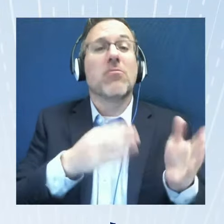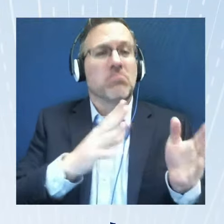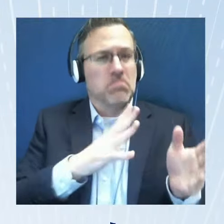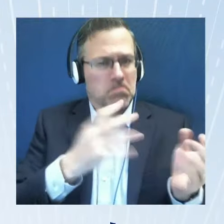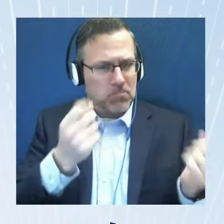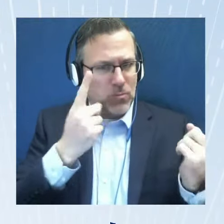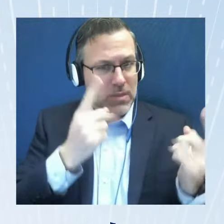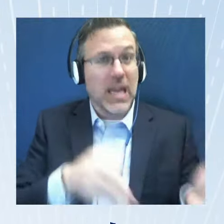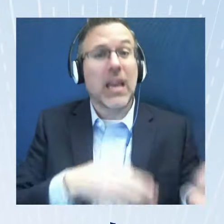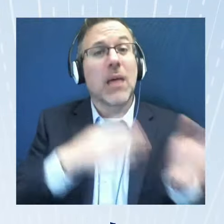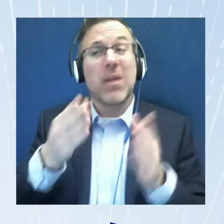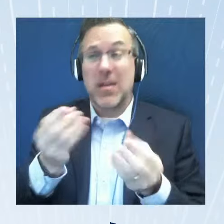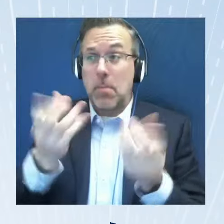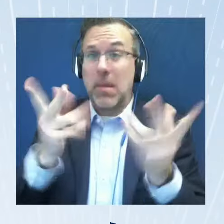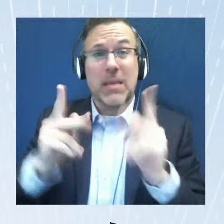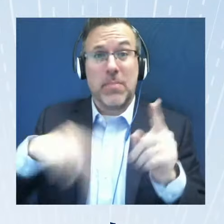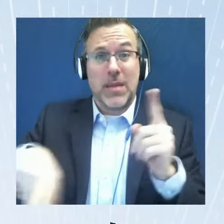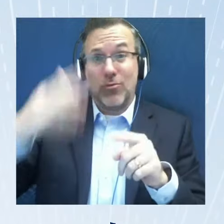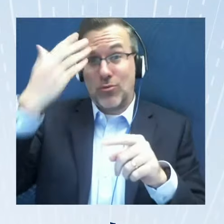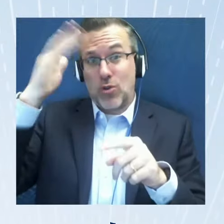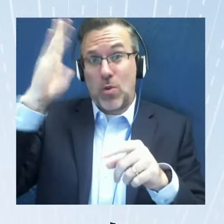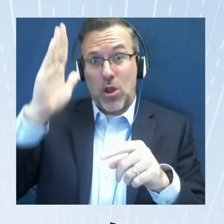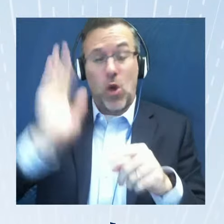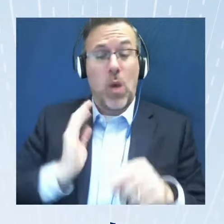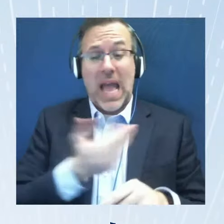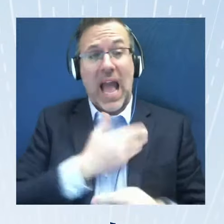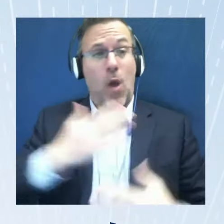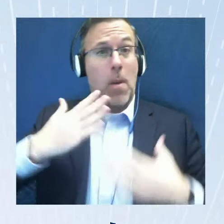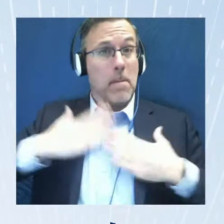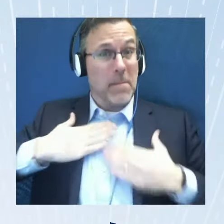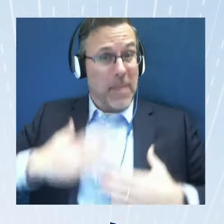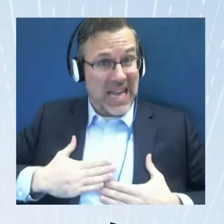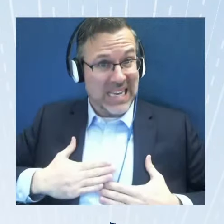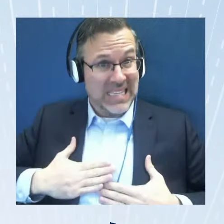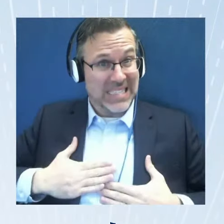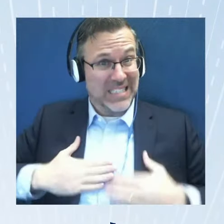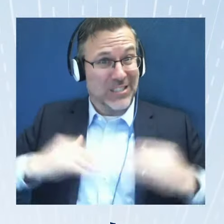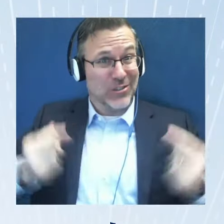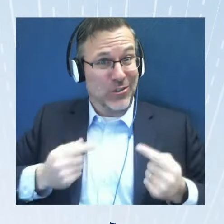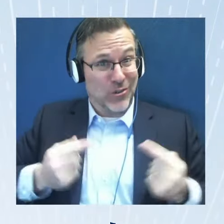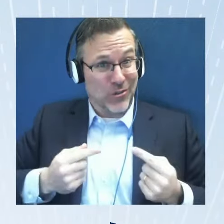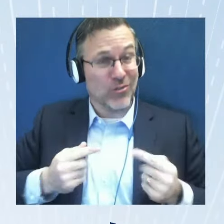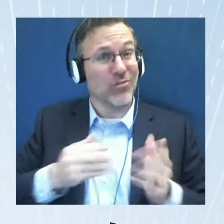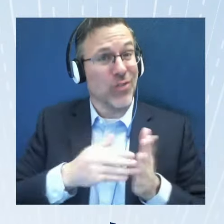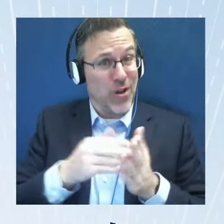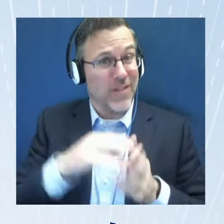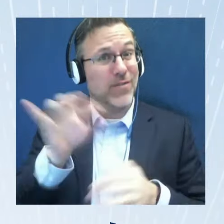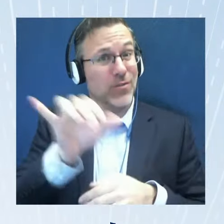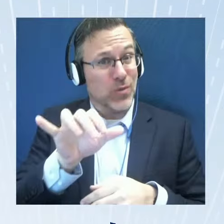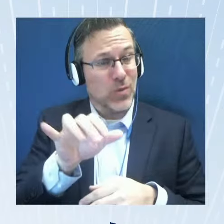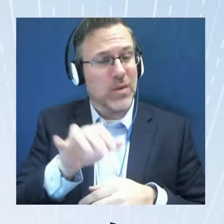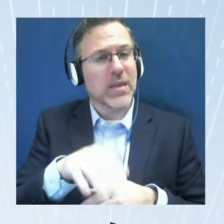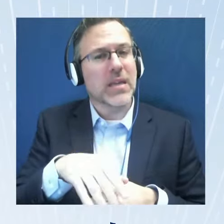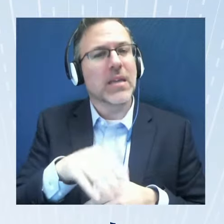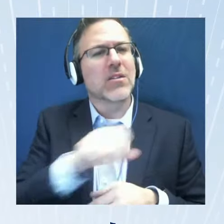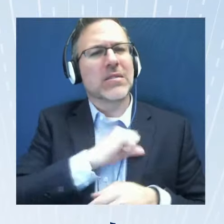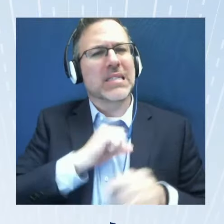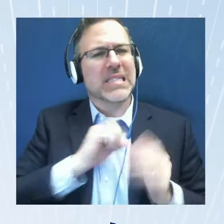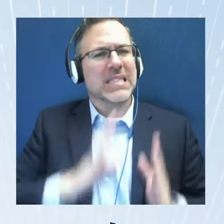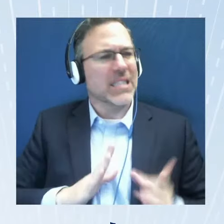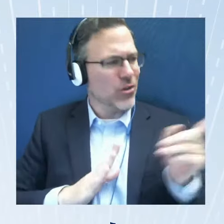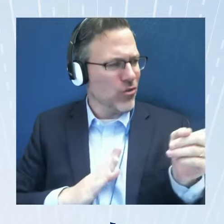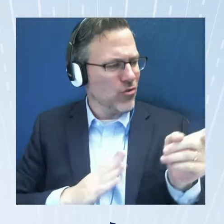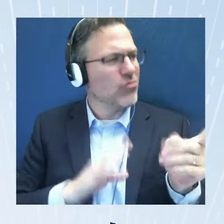we get harmed. Senator's comment about how other things would be handled.